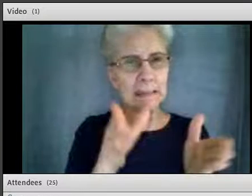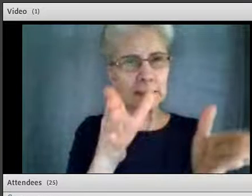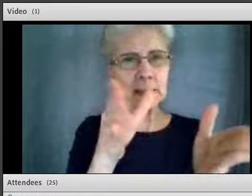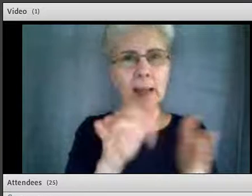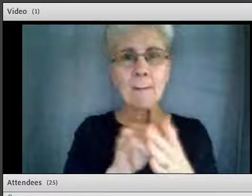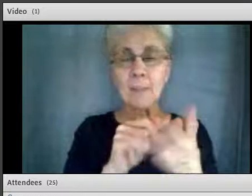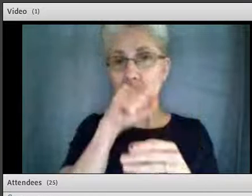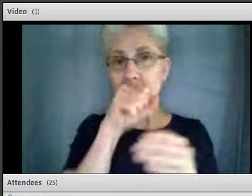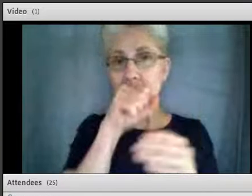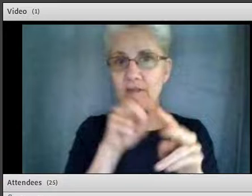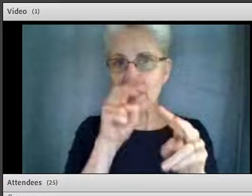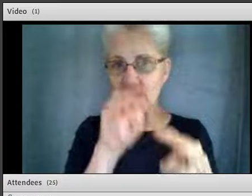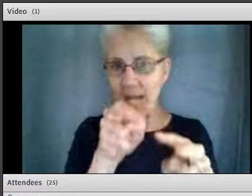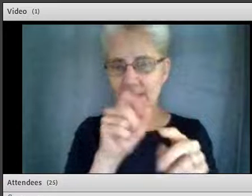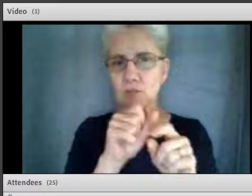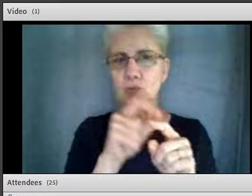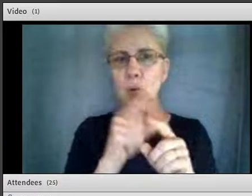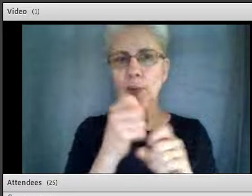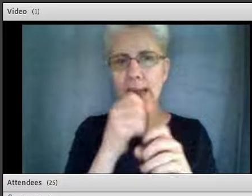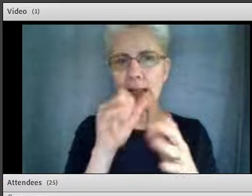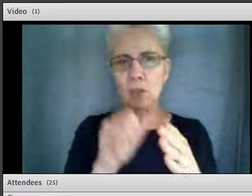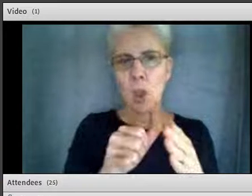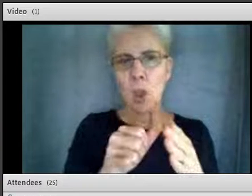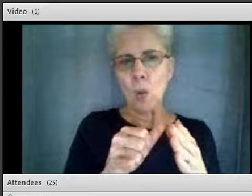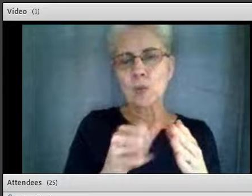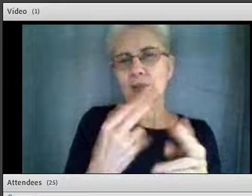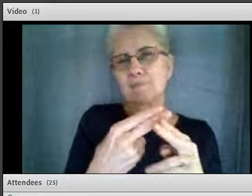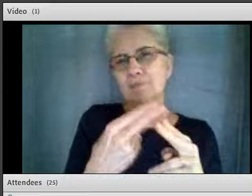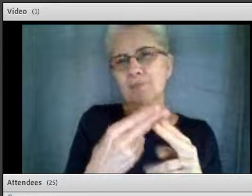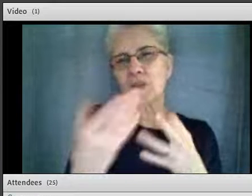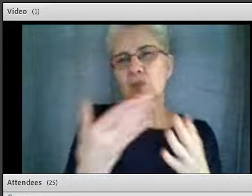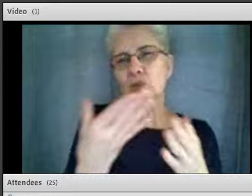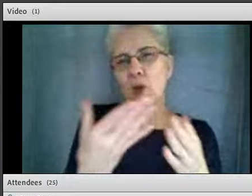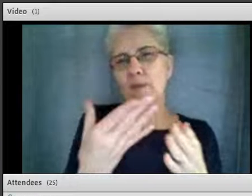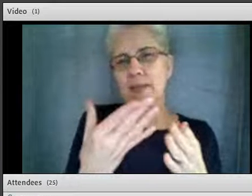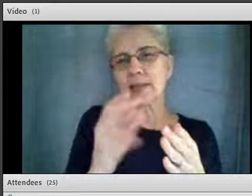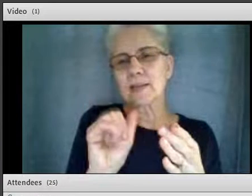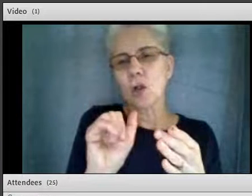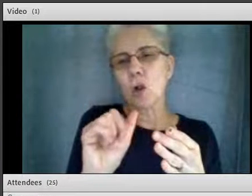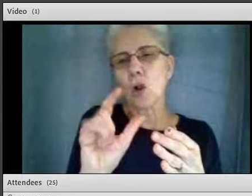those sort of statistic call-outs on your page can be very effective.